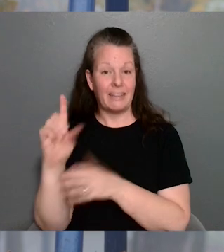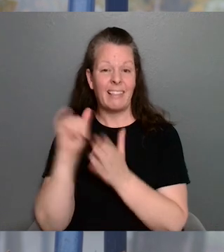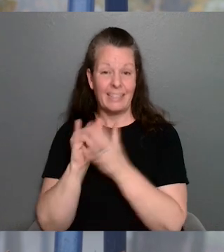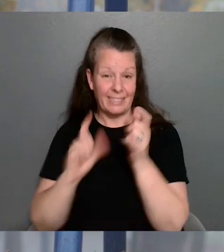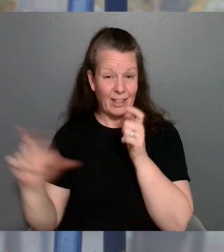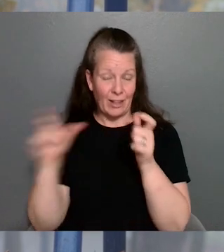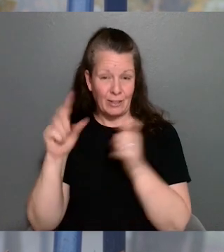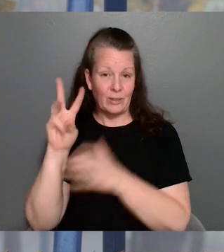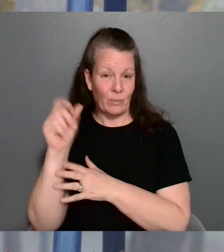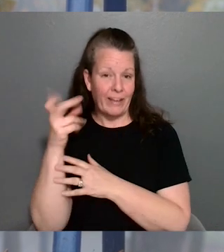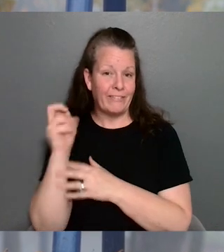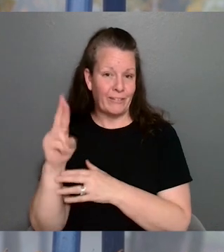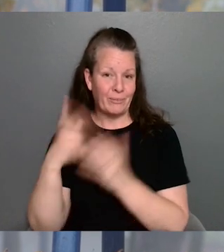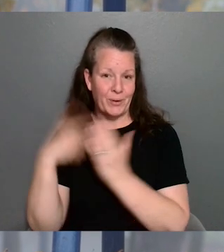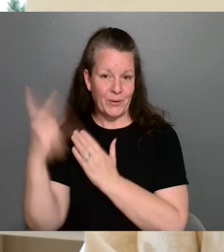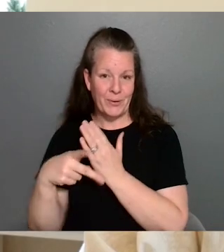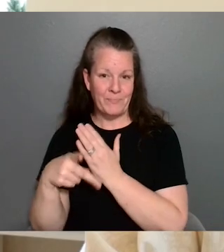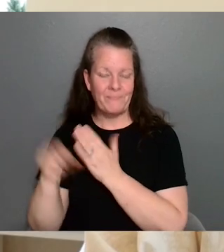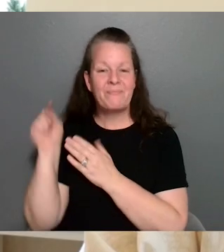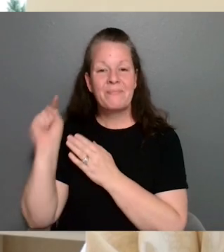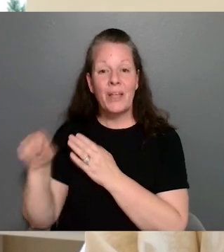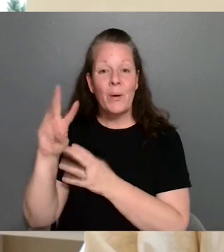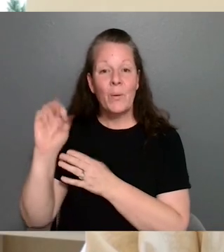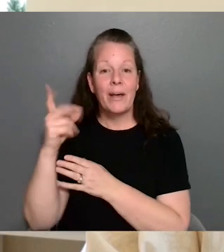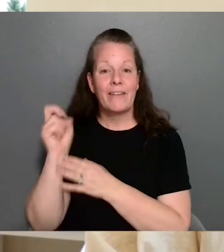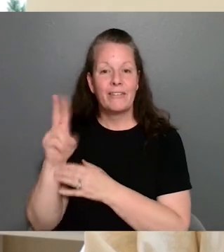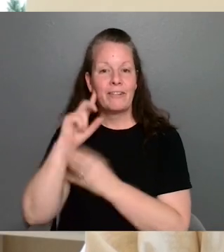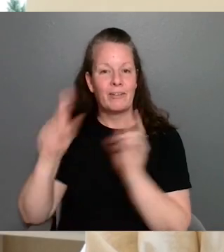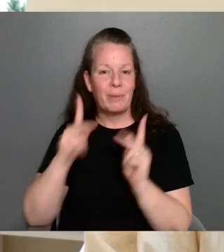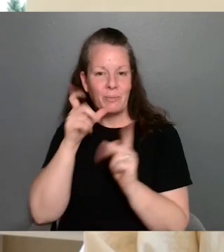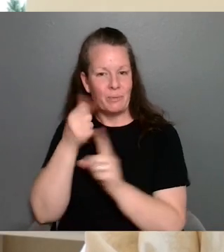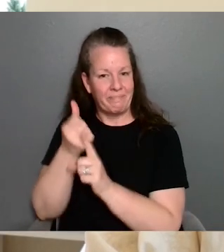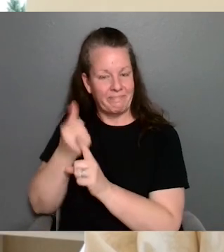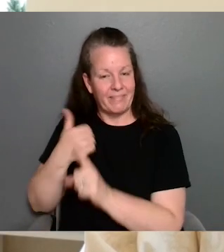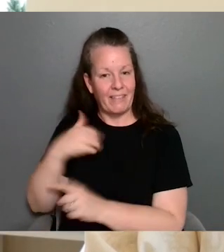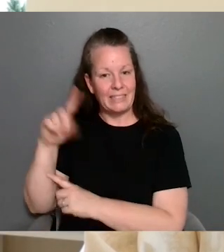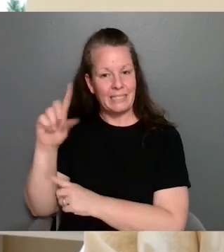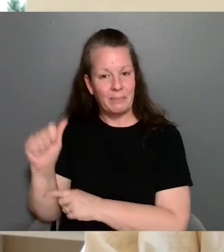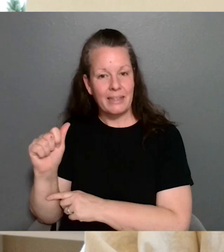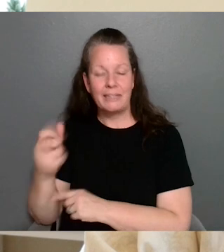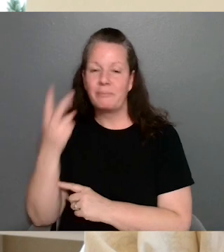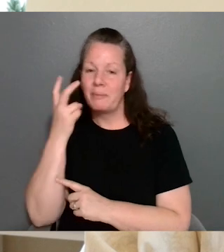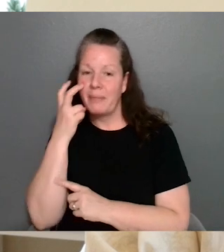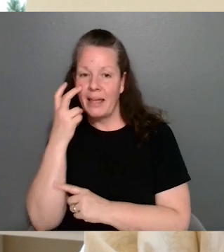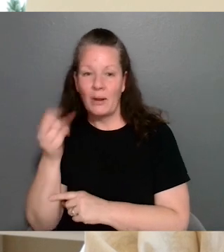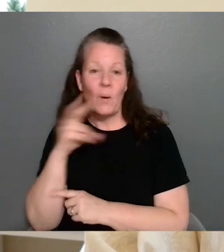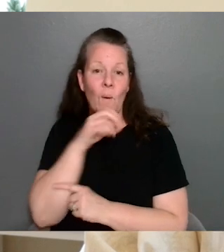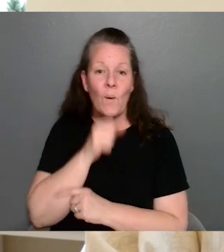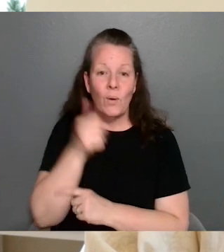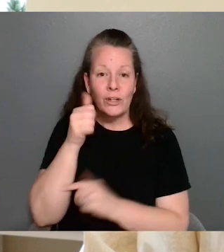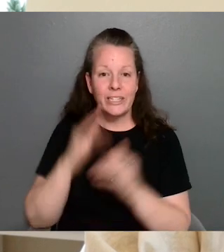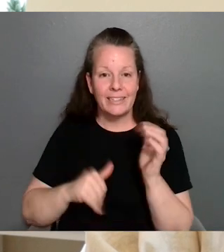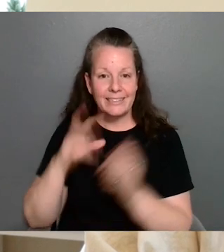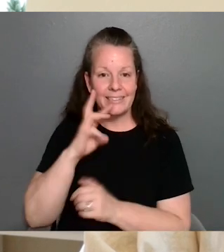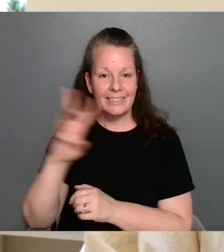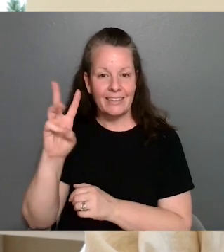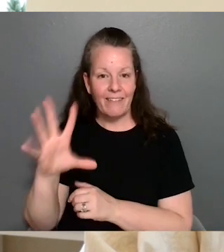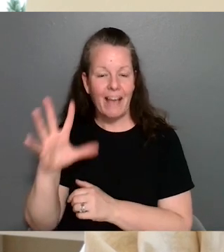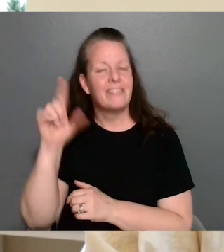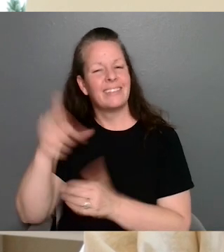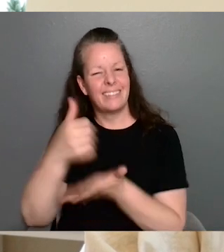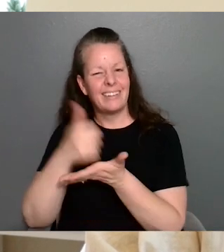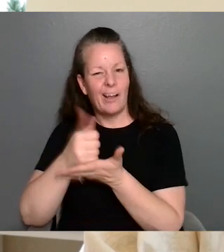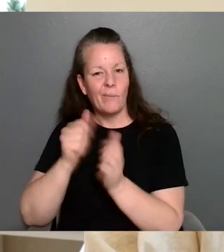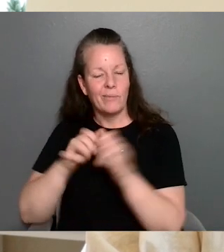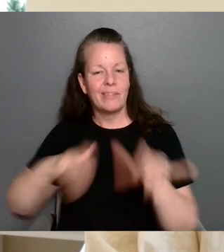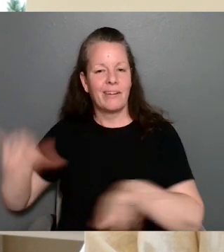waiver program. This waiver is for people who have a disability, blindness, or who are older than 65 and need